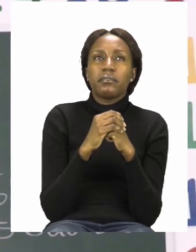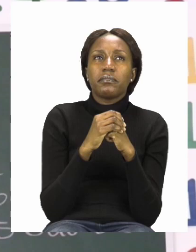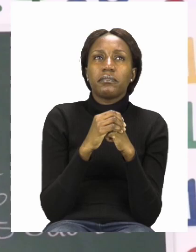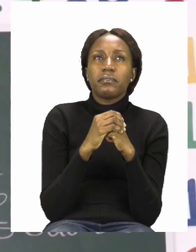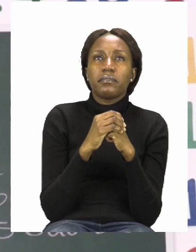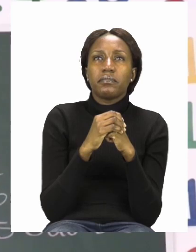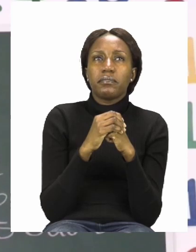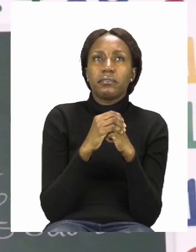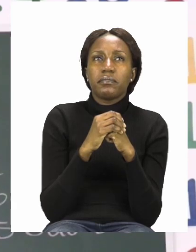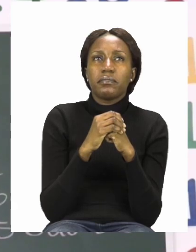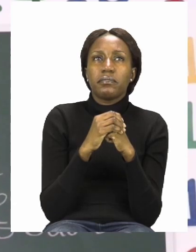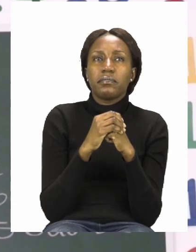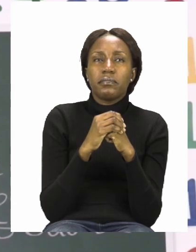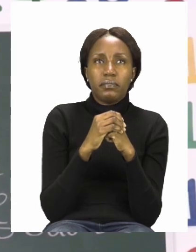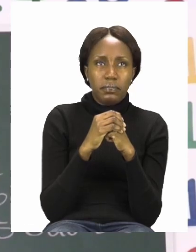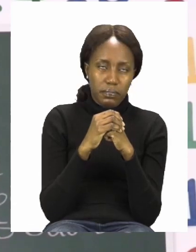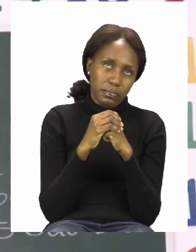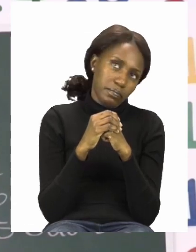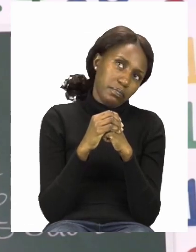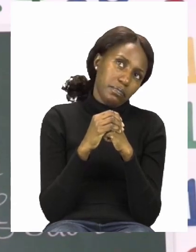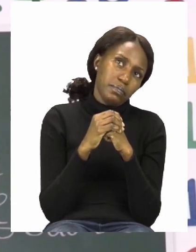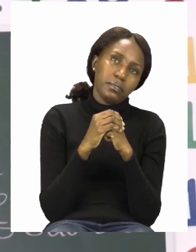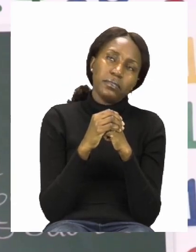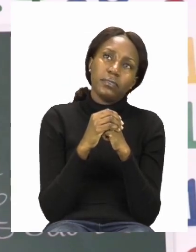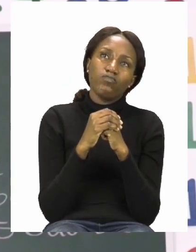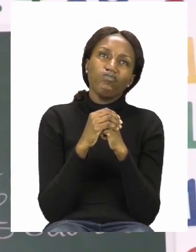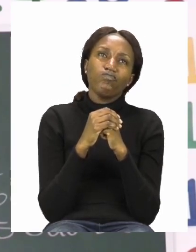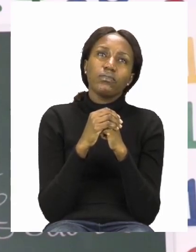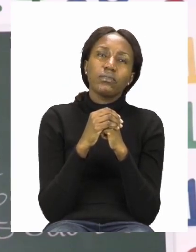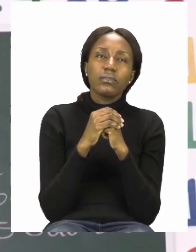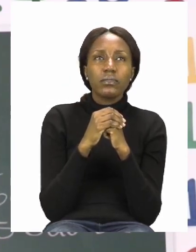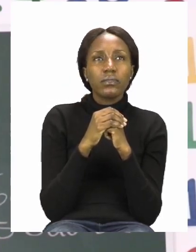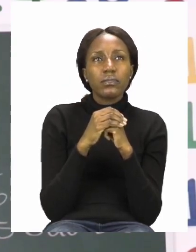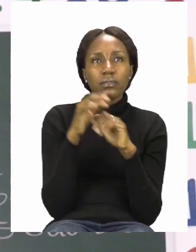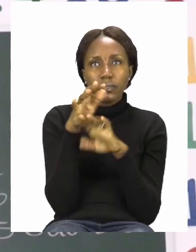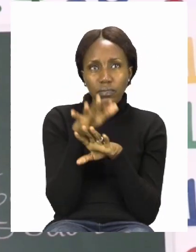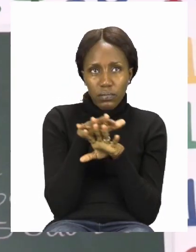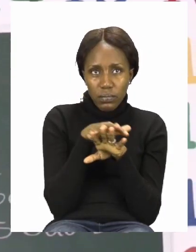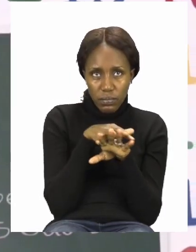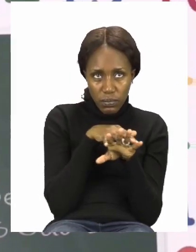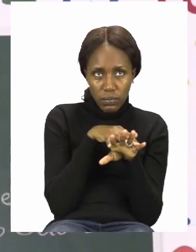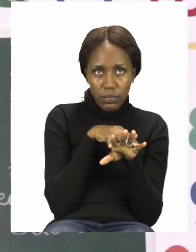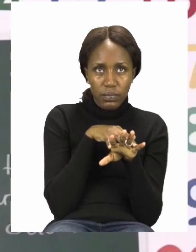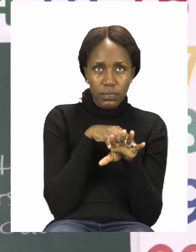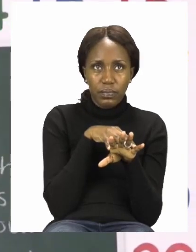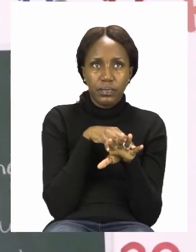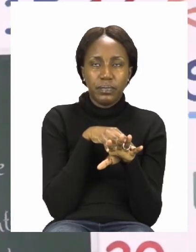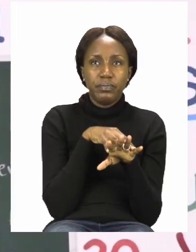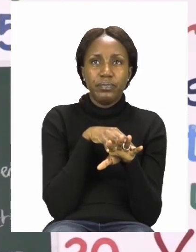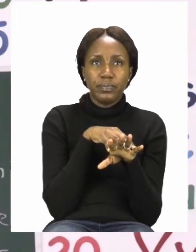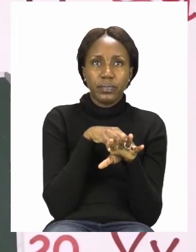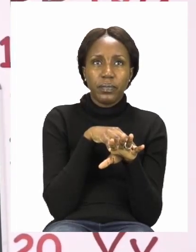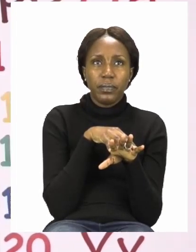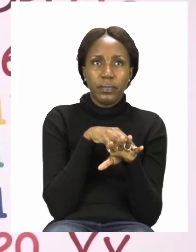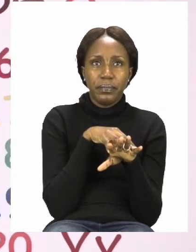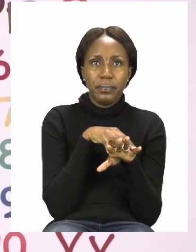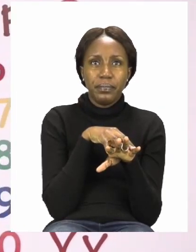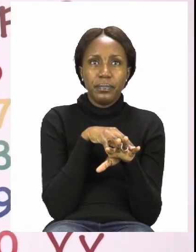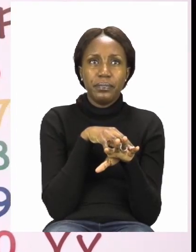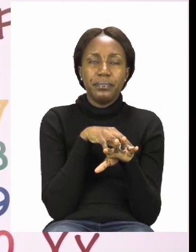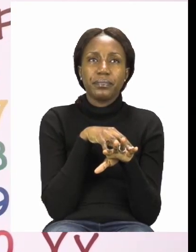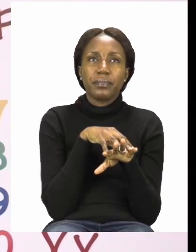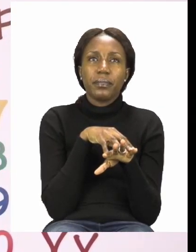is how I'd like you to do your exercise. Take your time, boys and girls. Make your own number line and